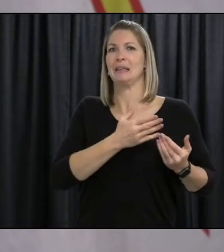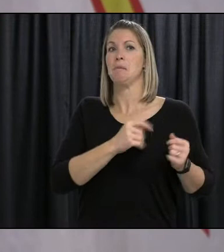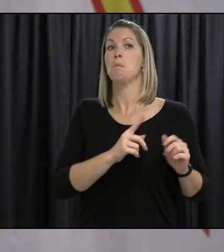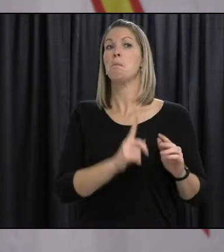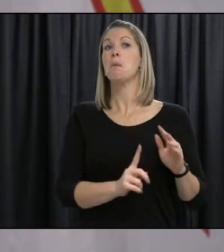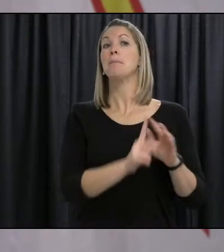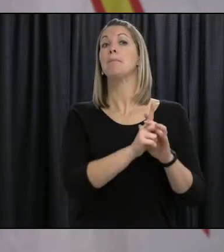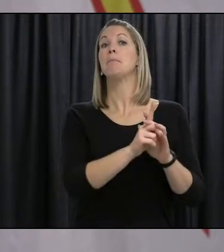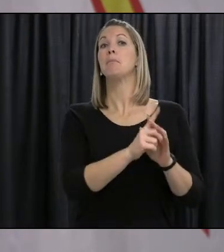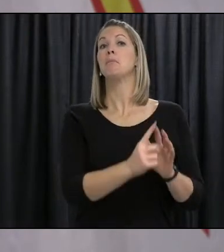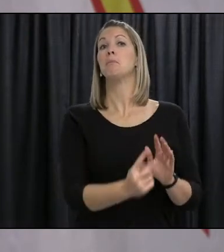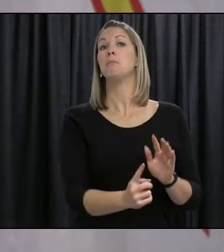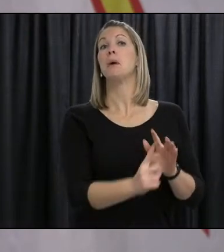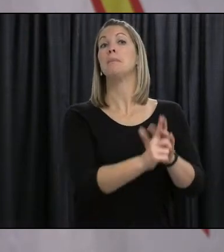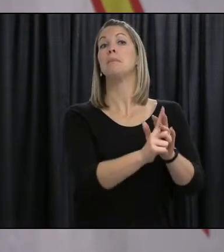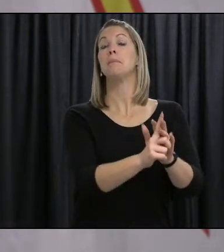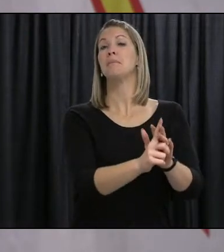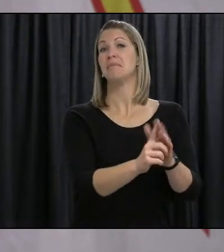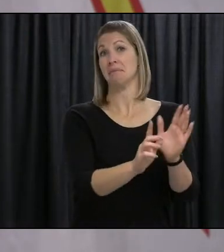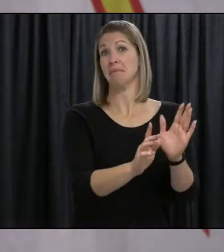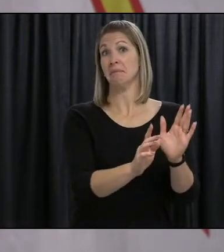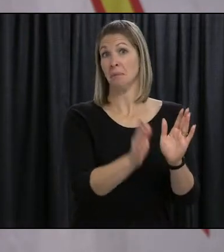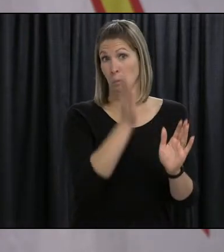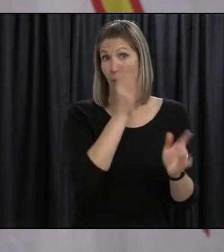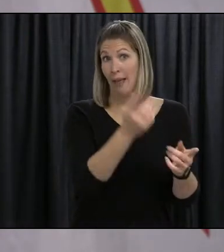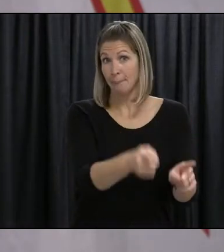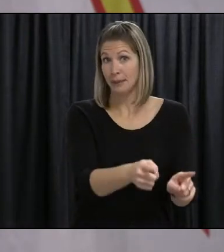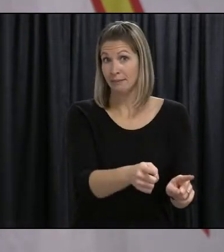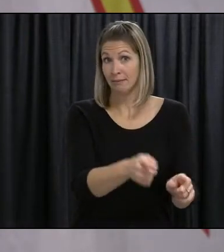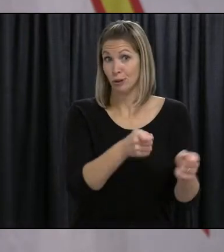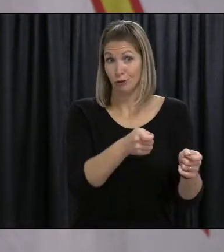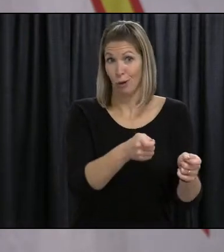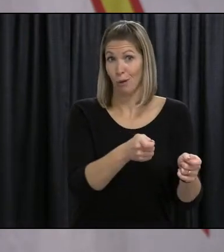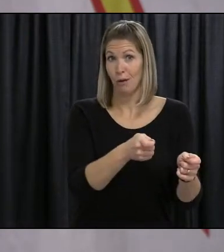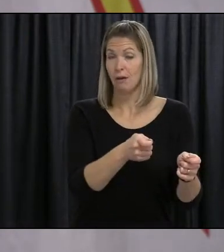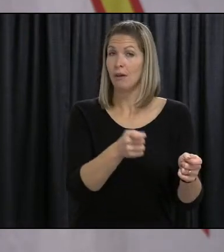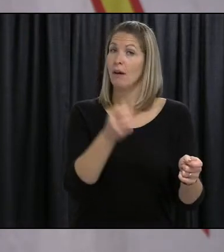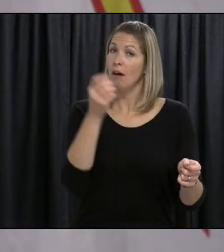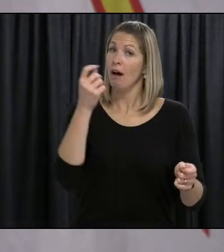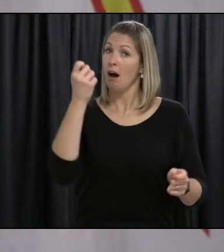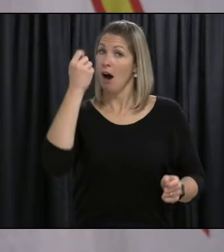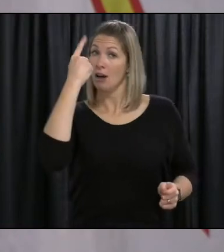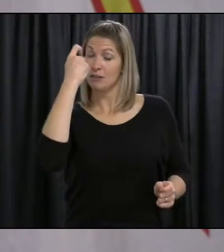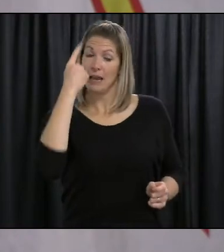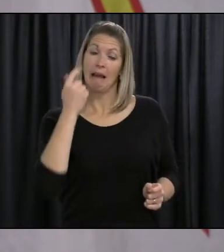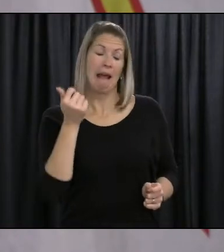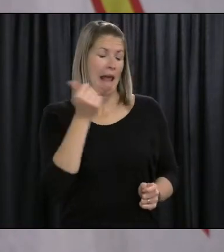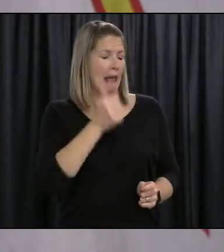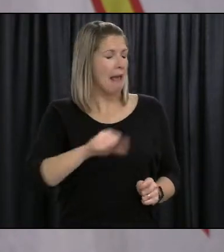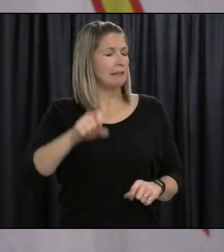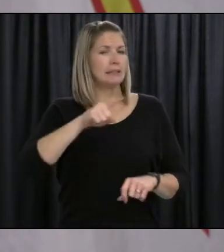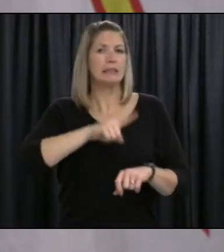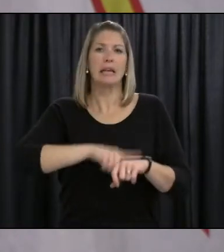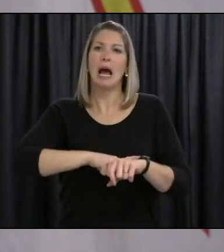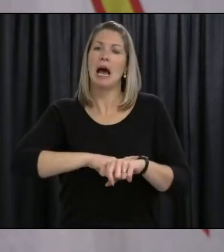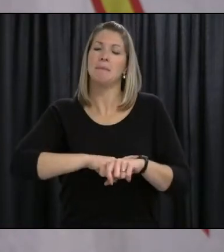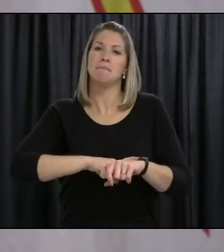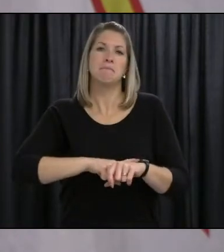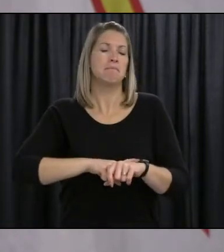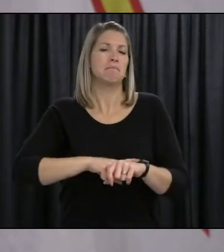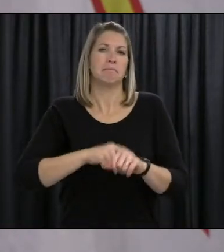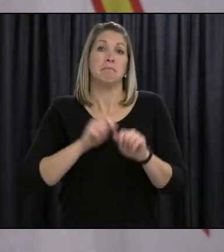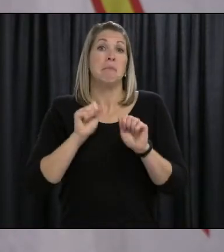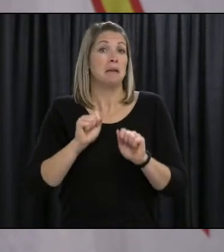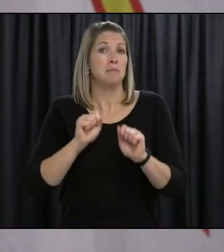possible. That being said, there is always a risk that this virus could come in. Somebody may not have symptoms.